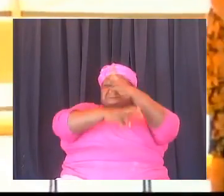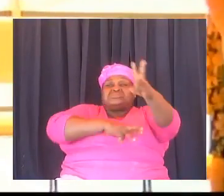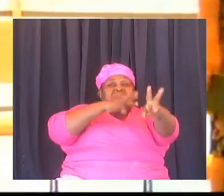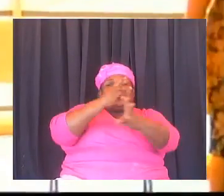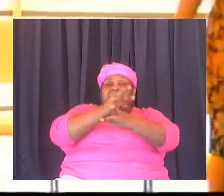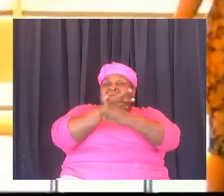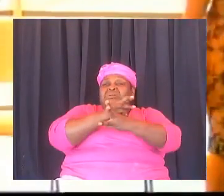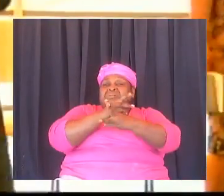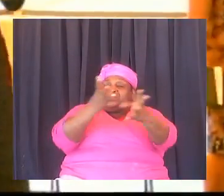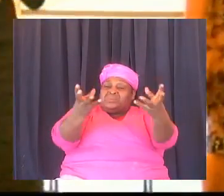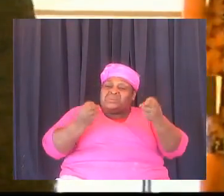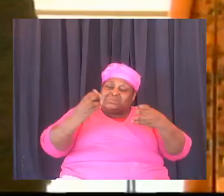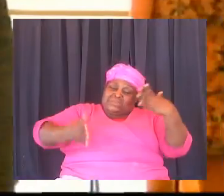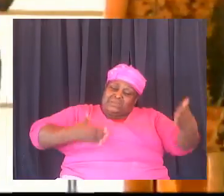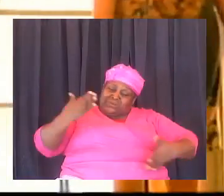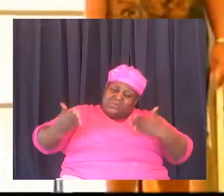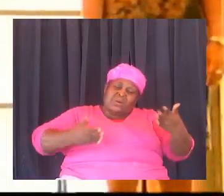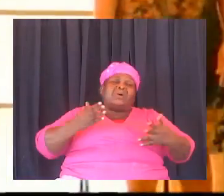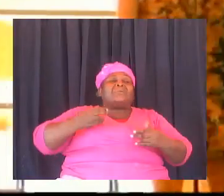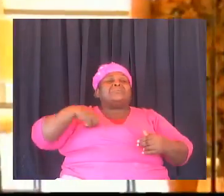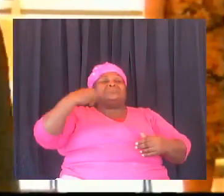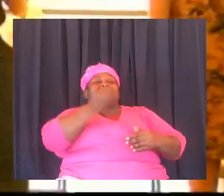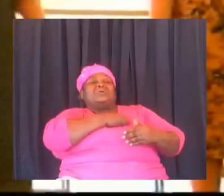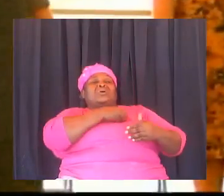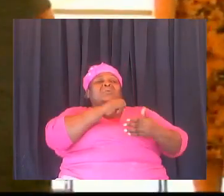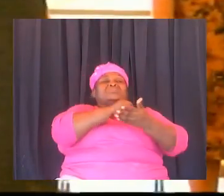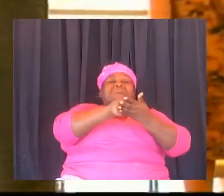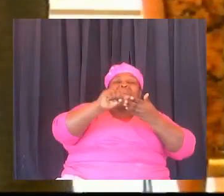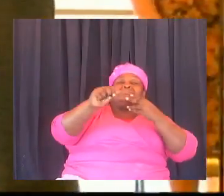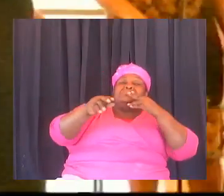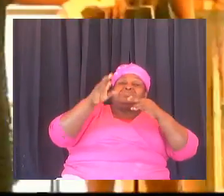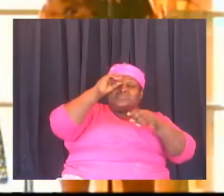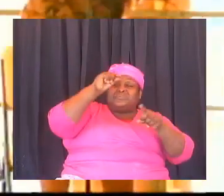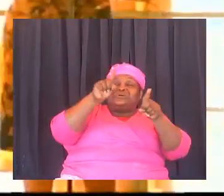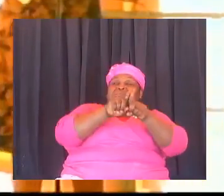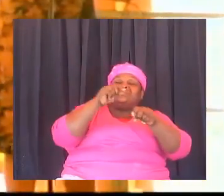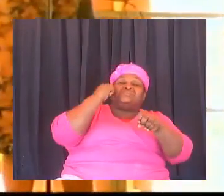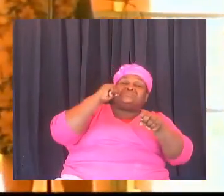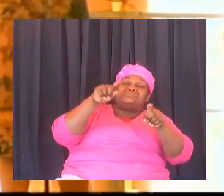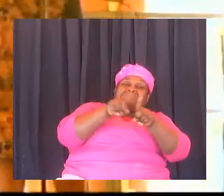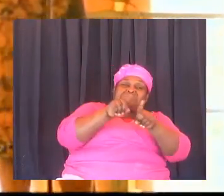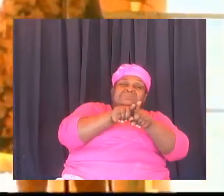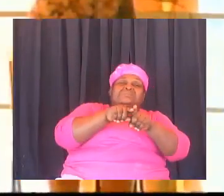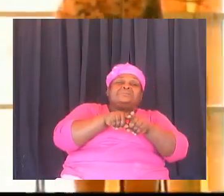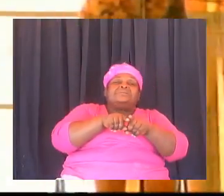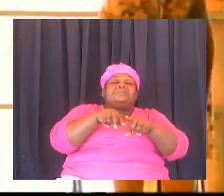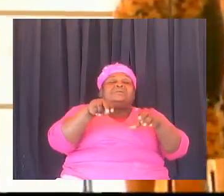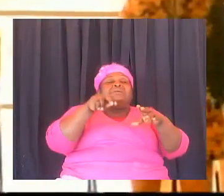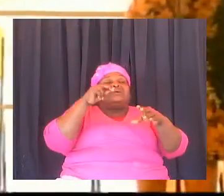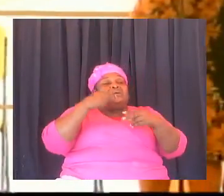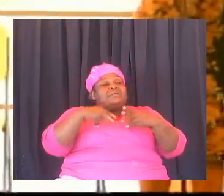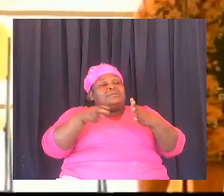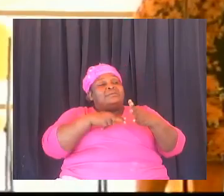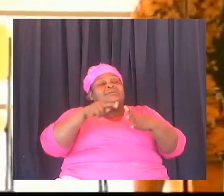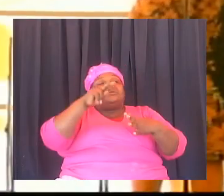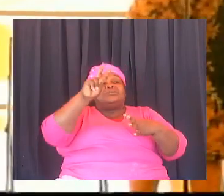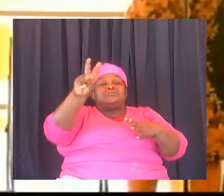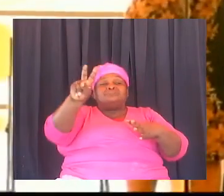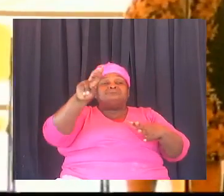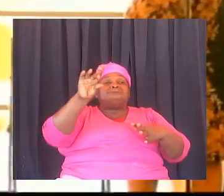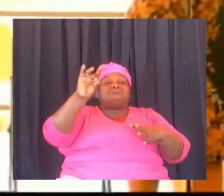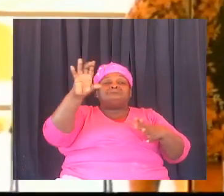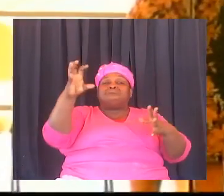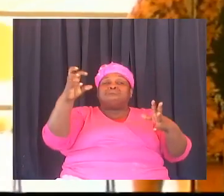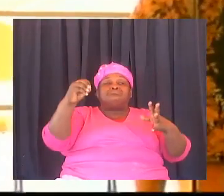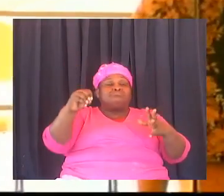encourage our brethren to hold on to Jesus. Hallelujah. Hymn 280. Praise God.